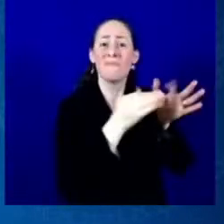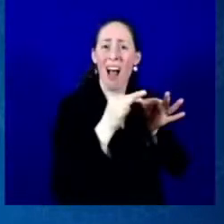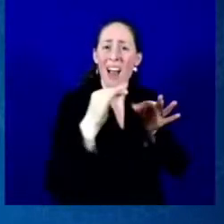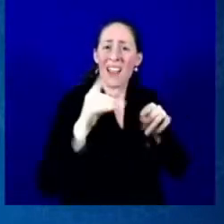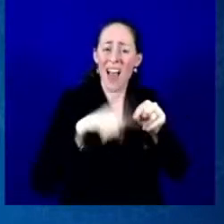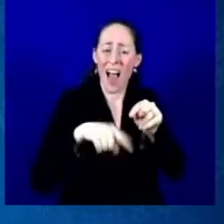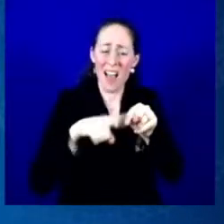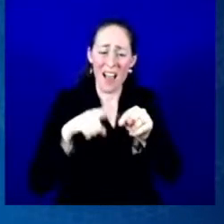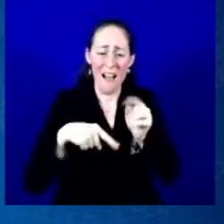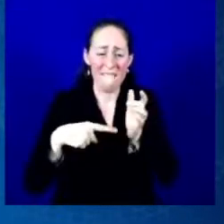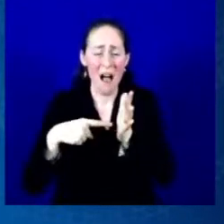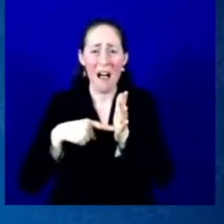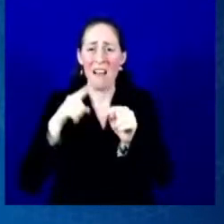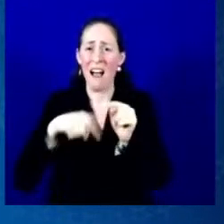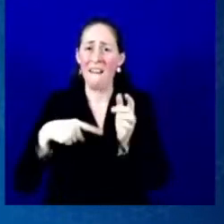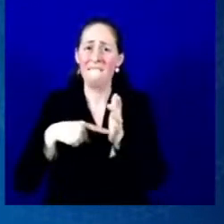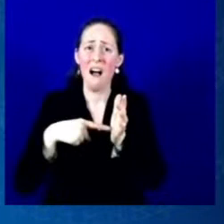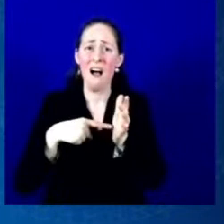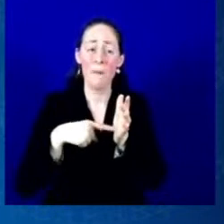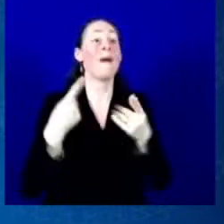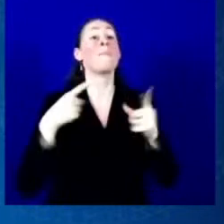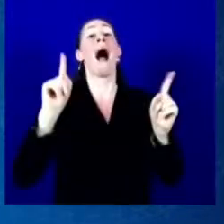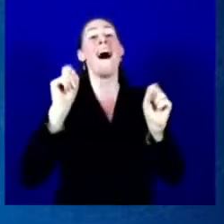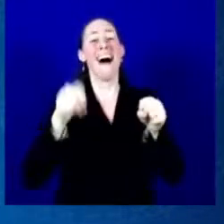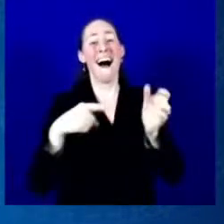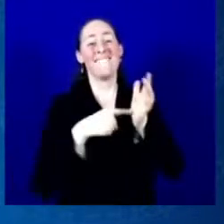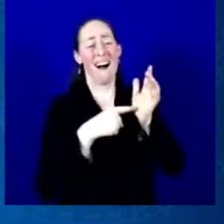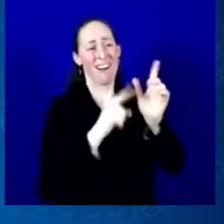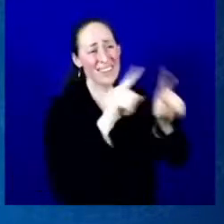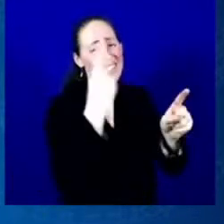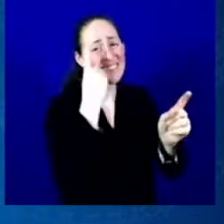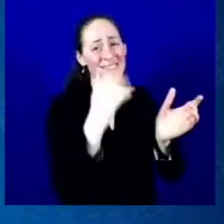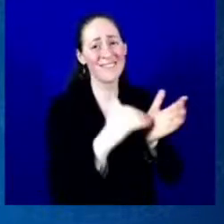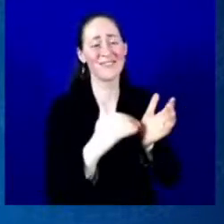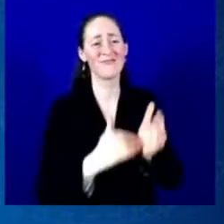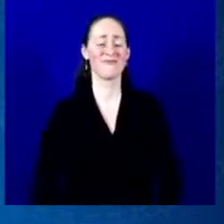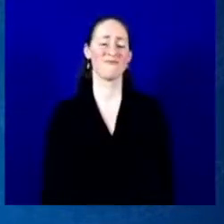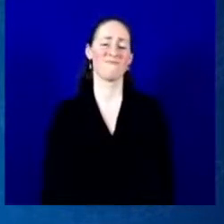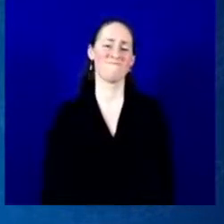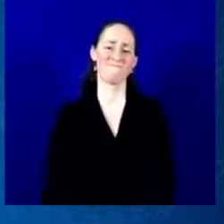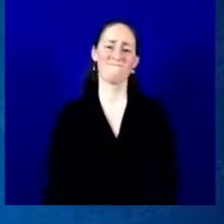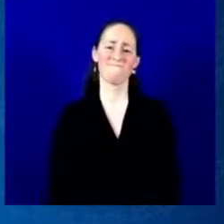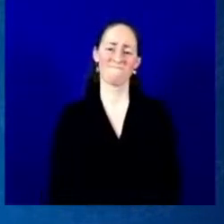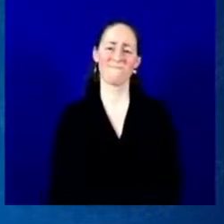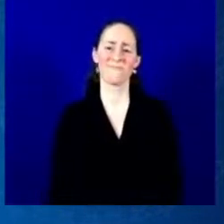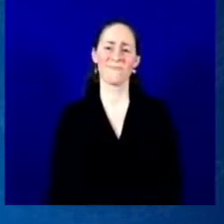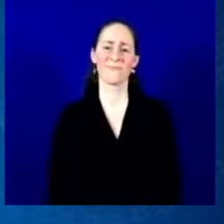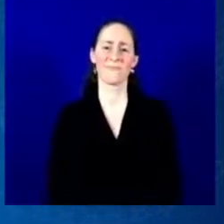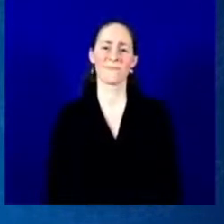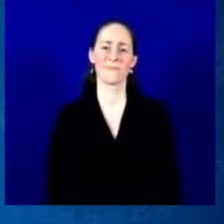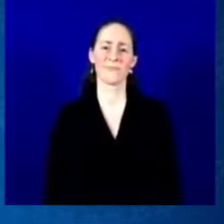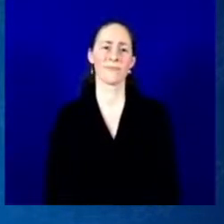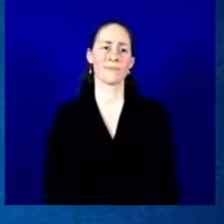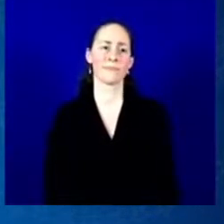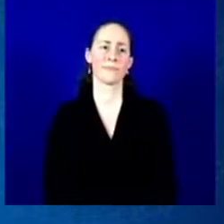the defining images, at least from my perspective in this crisis, has been cars lined